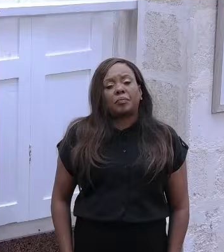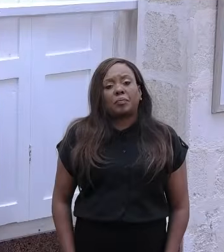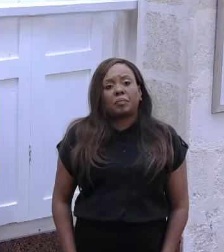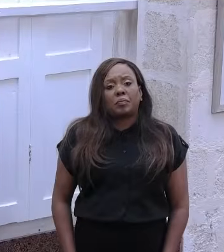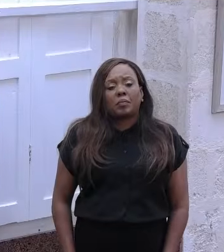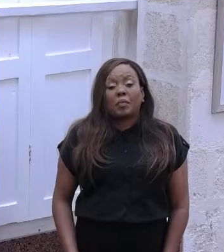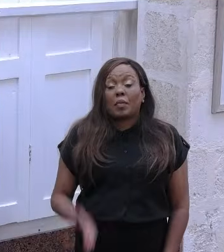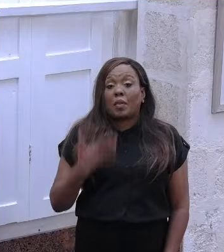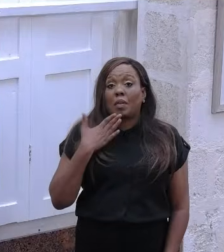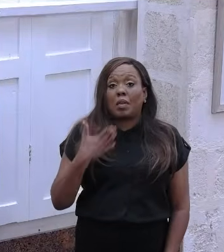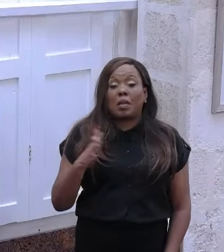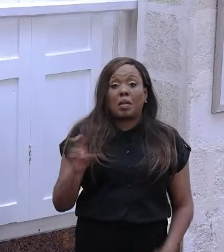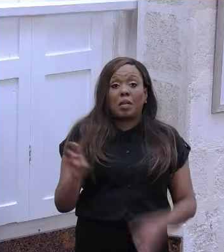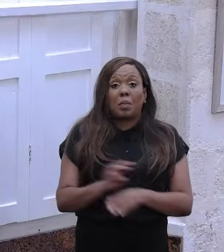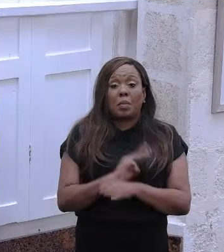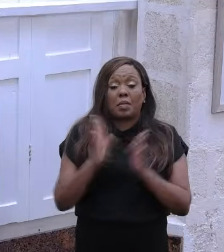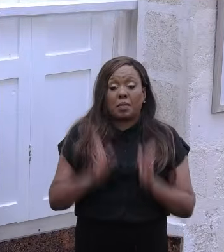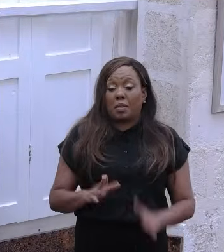Thank you, Minister Husbands.